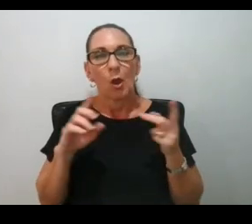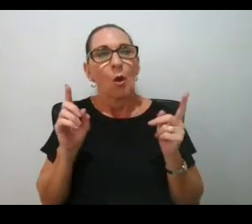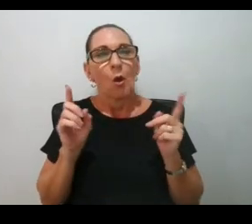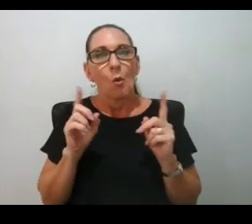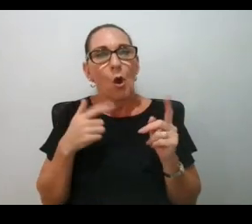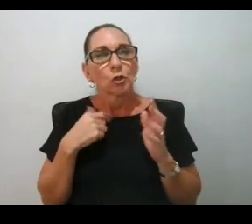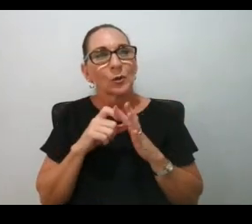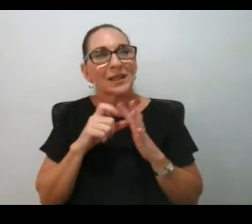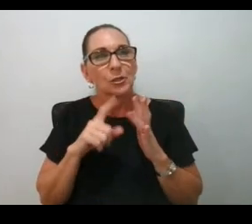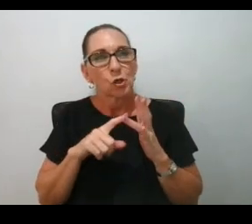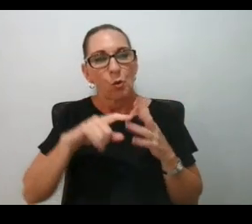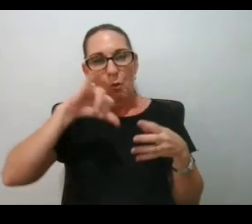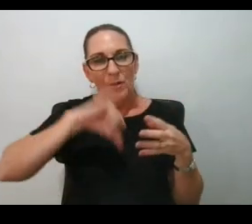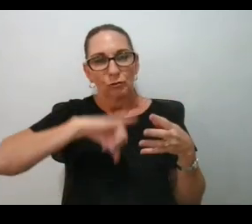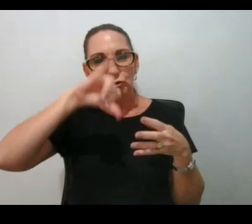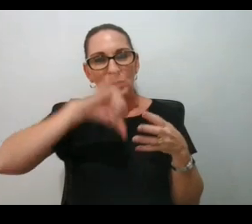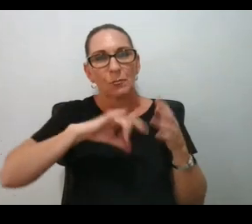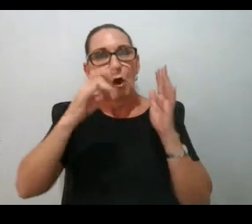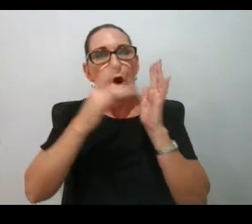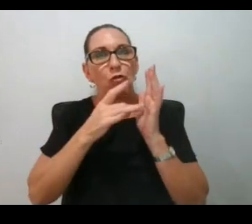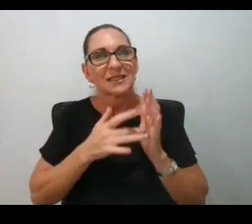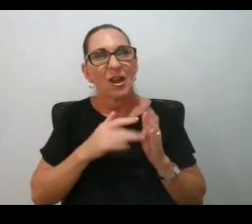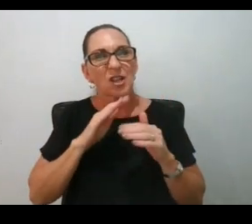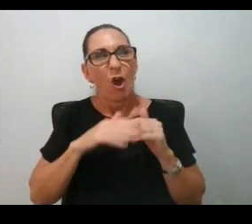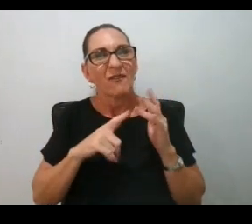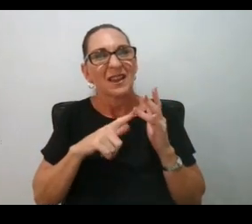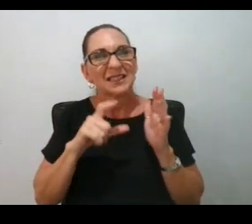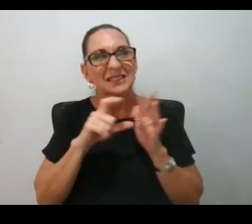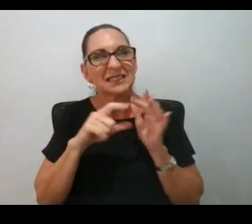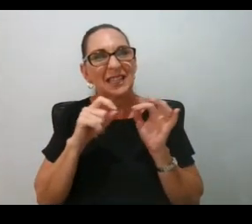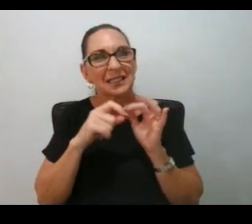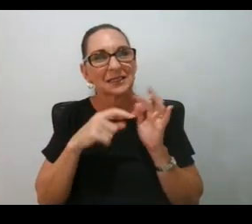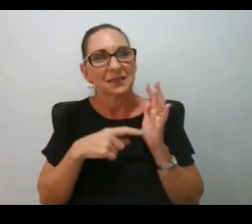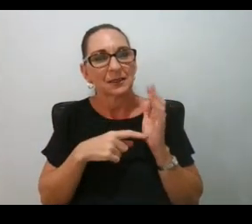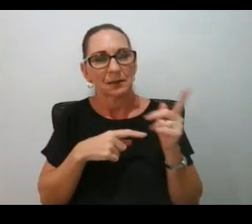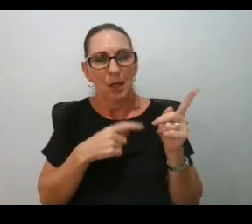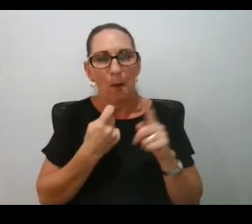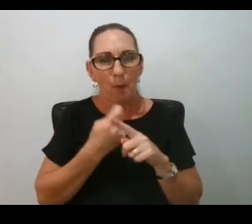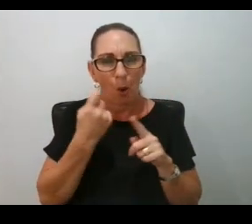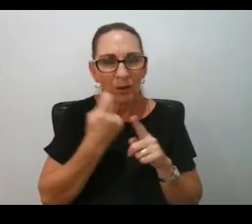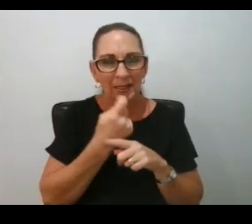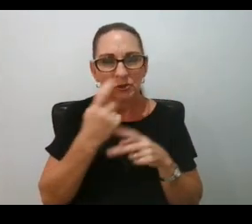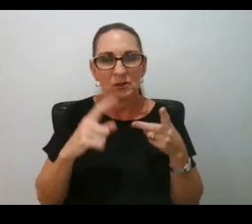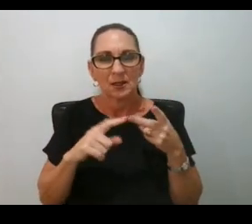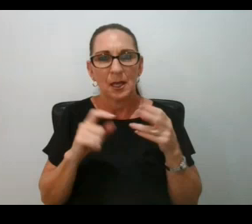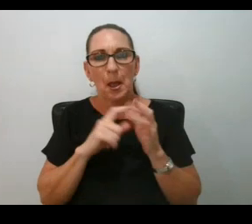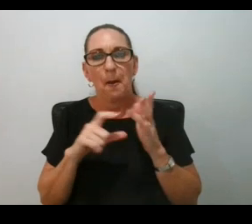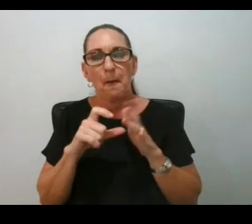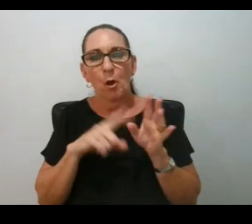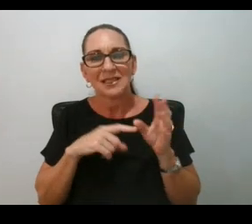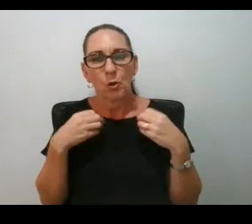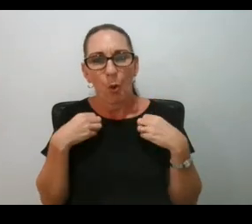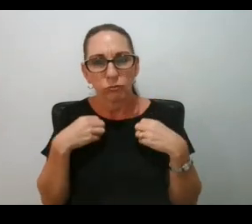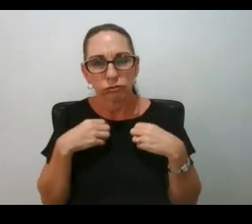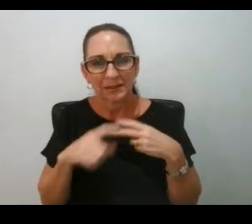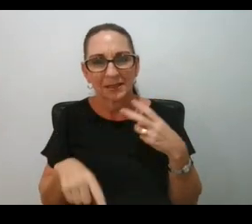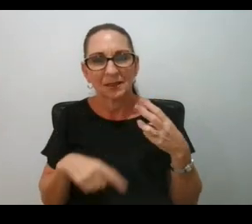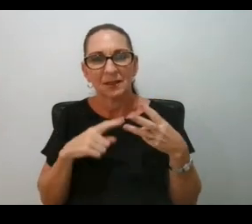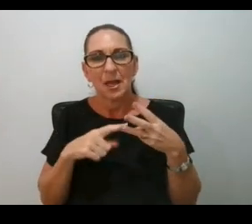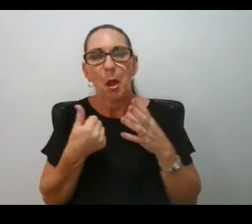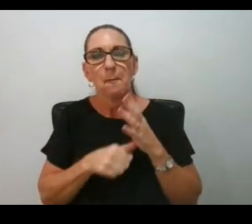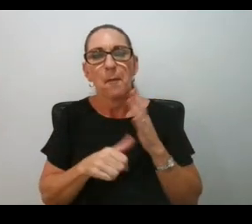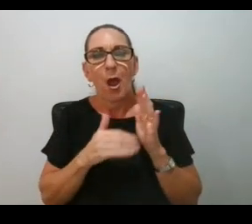do we prioritise about these debts? Because we've got a mortgage debt, we've got a body corporate debt, we've got buy now, pay later, we've got